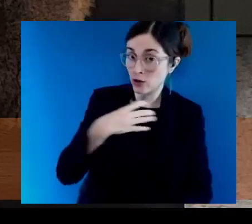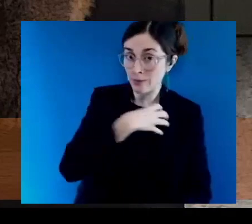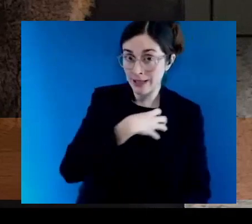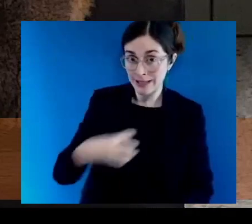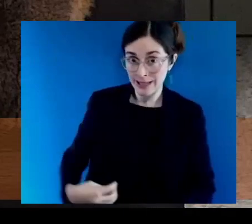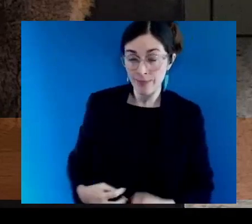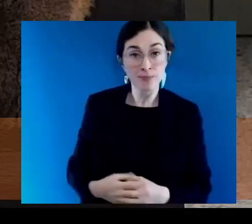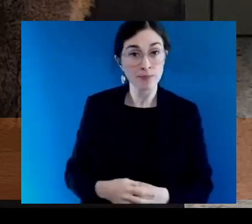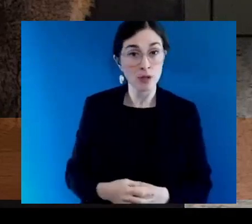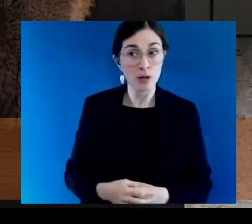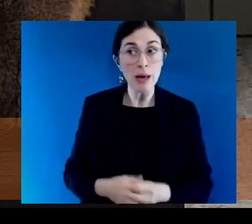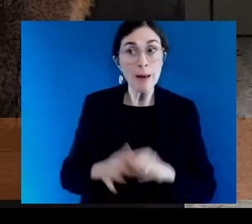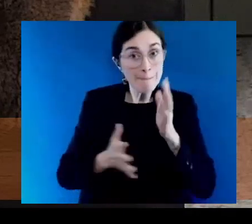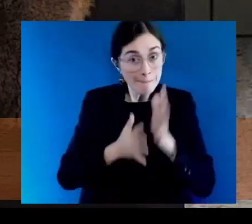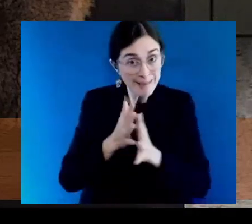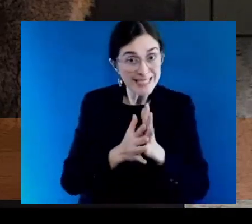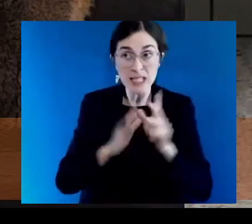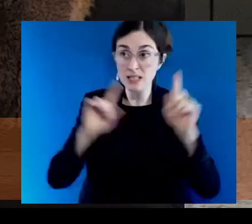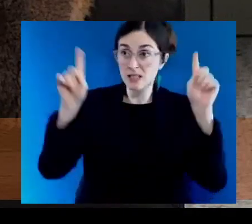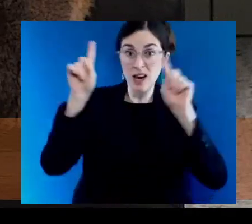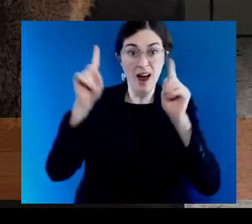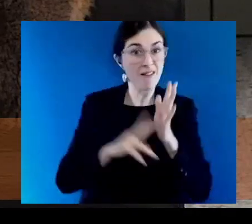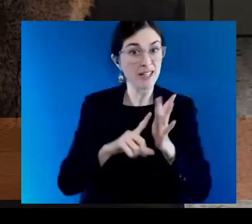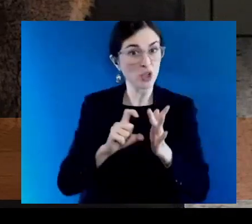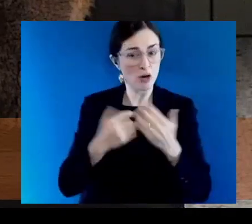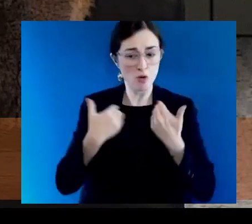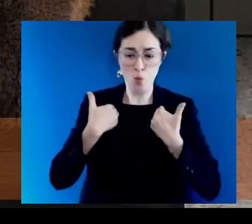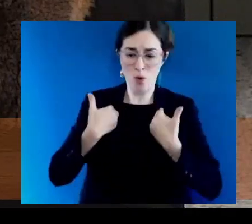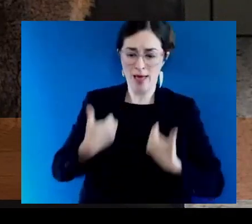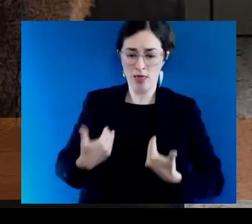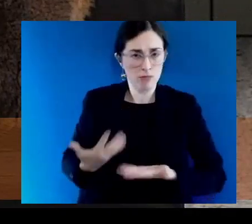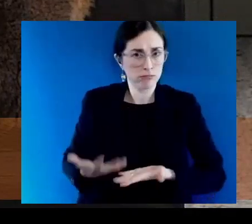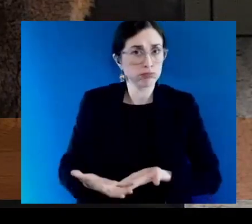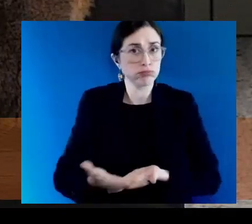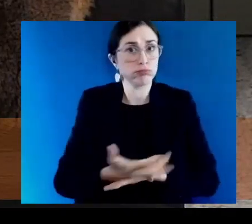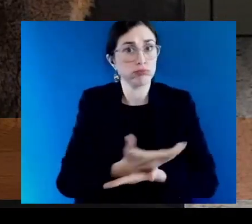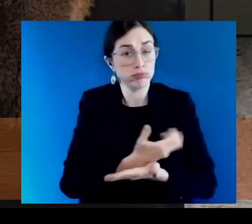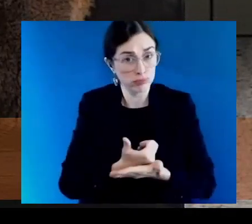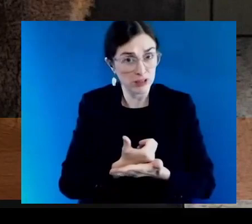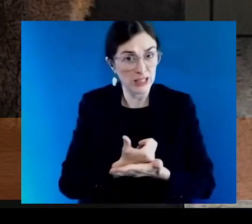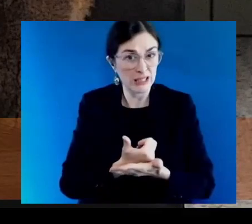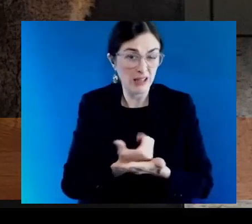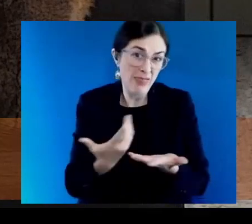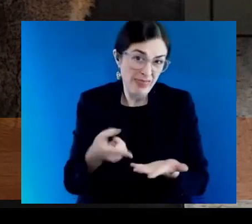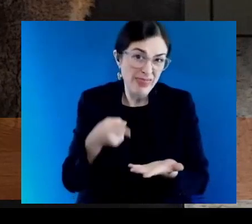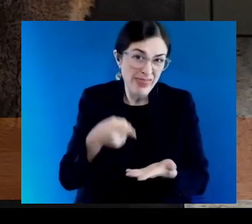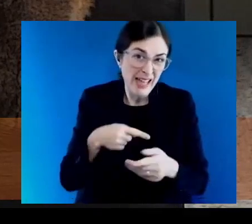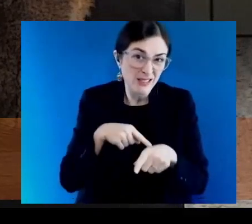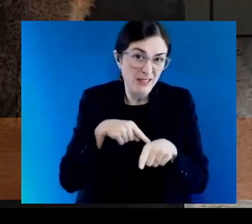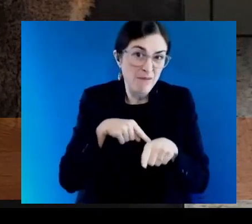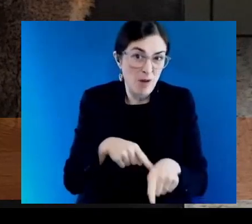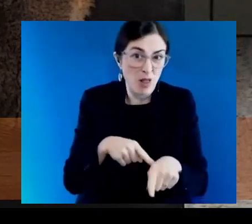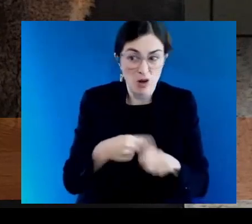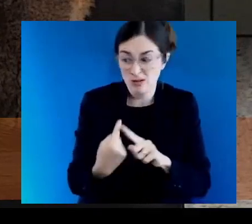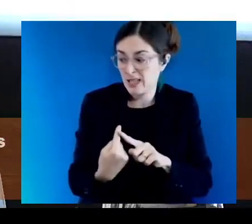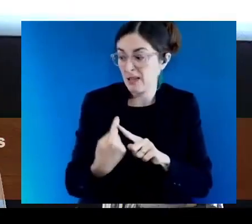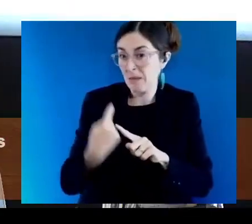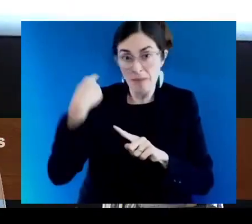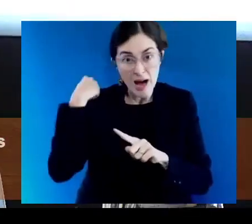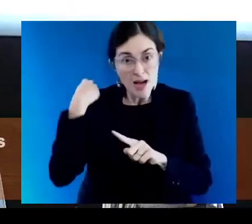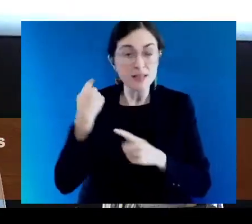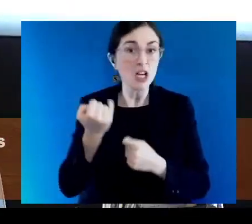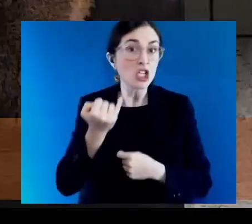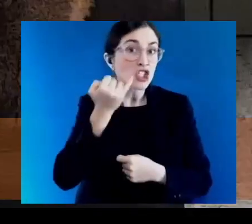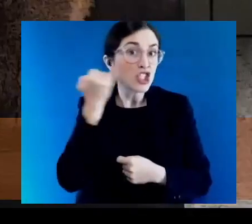today depends on our historical seizure of lands and particularly for sheep farming?